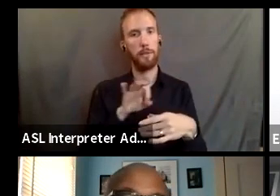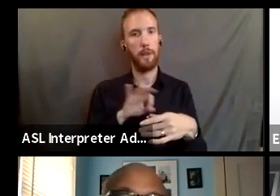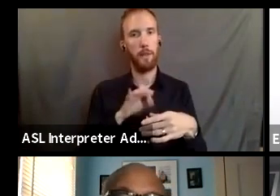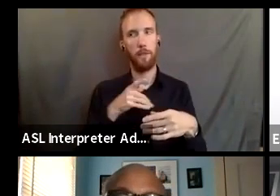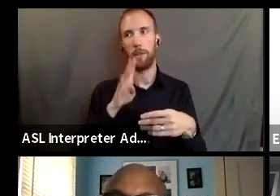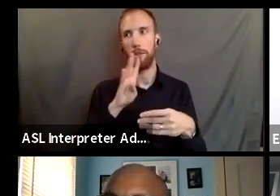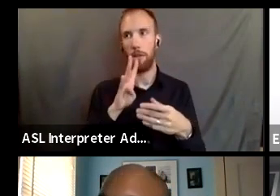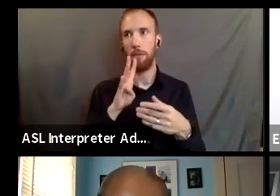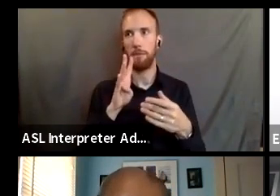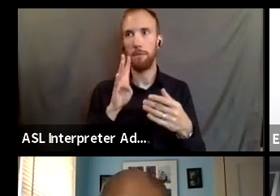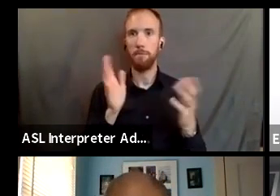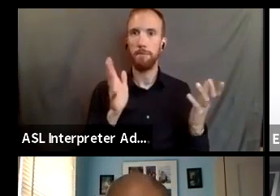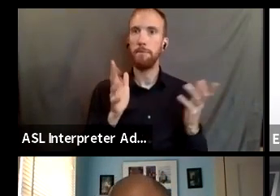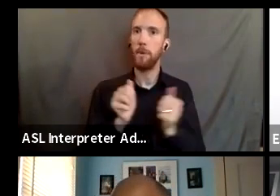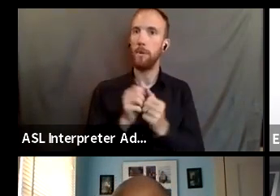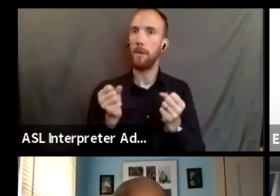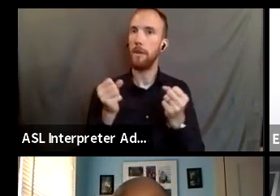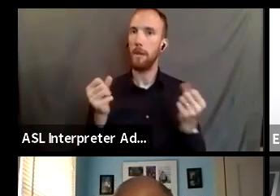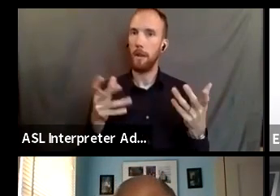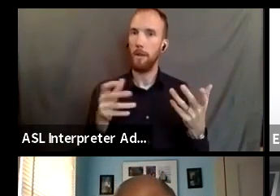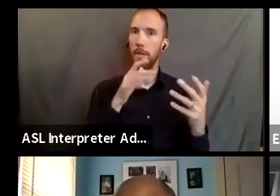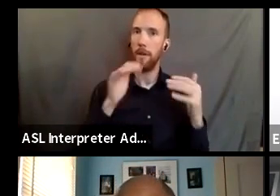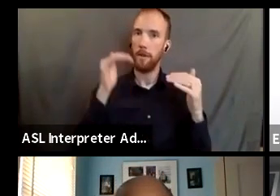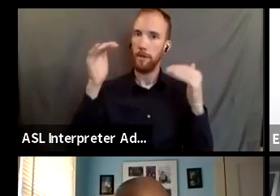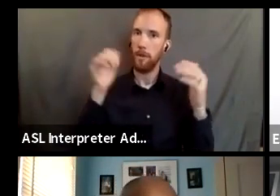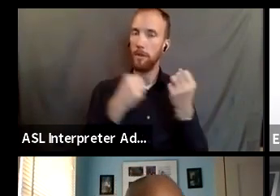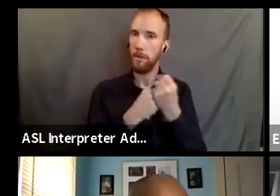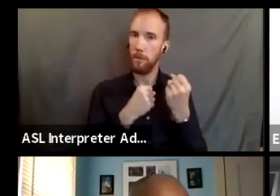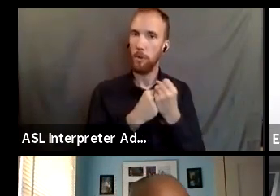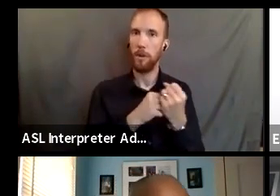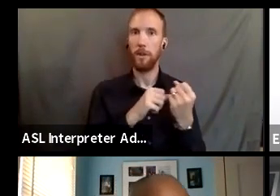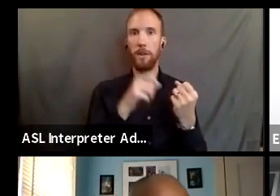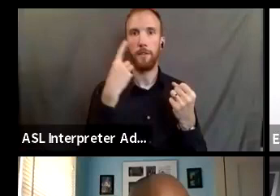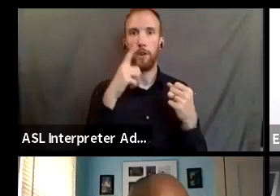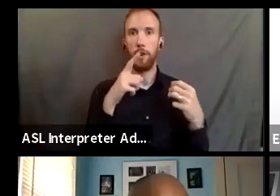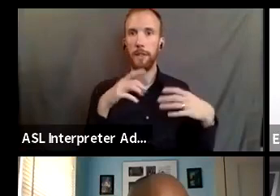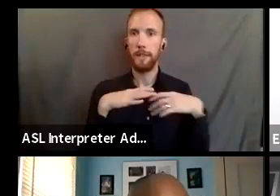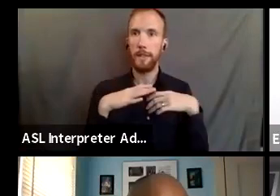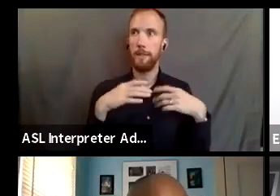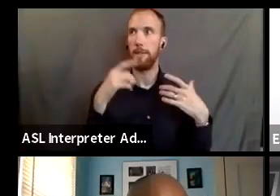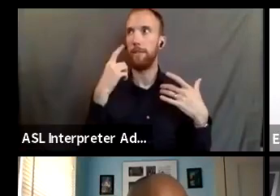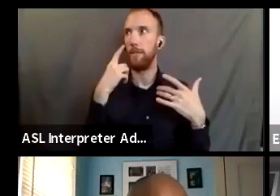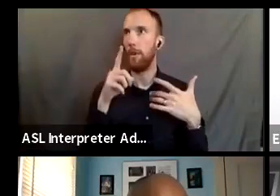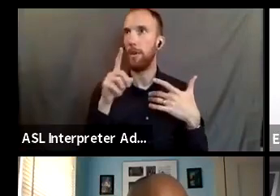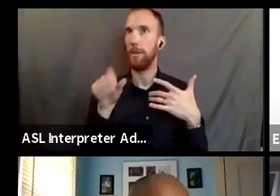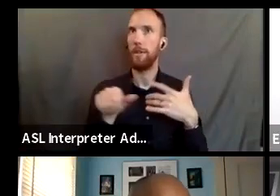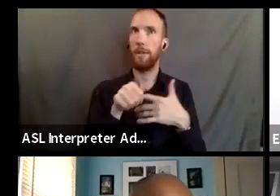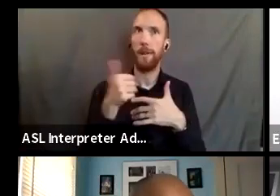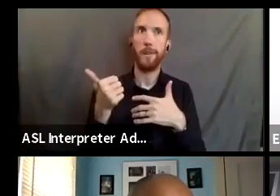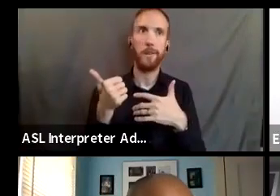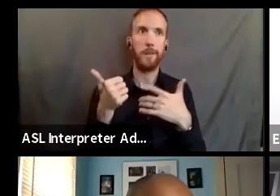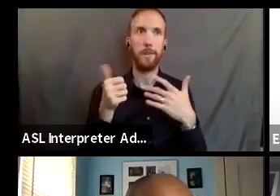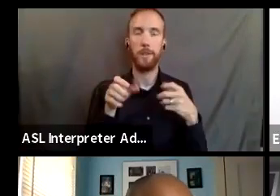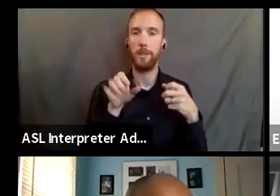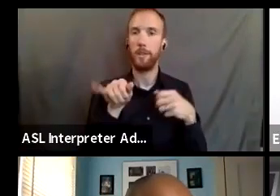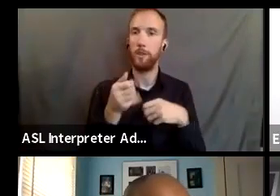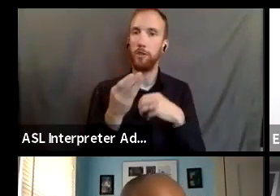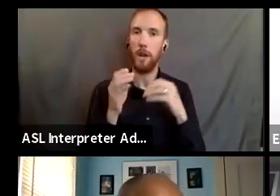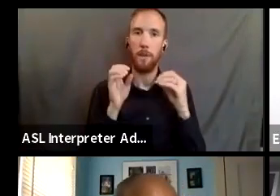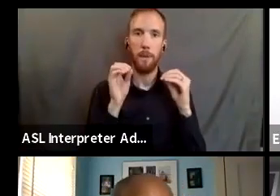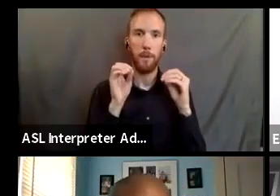support protocols for leave alternate job responsibilities for non-teaching staff and so much more we